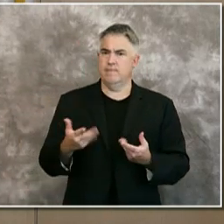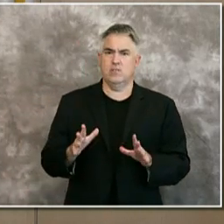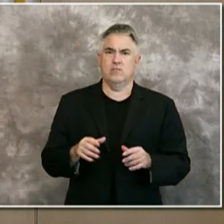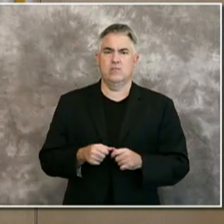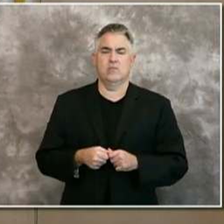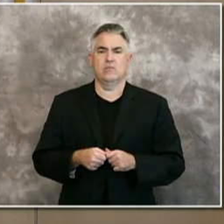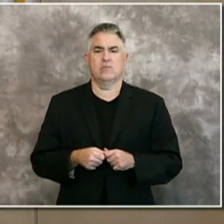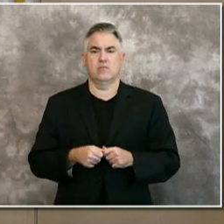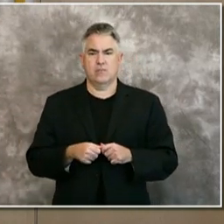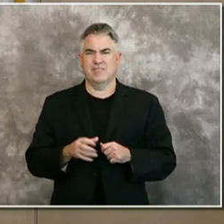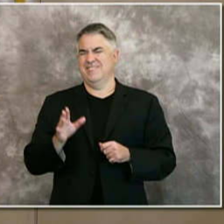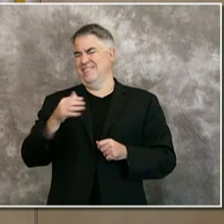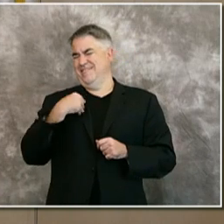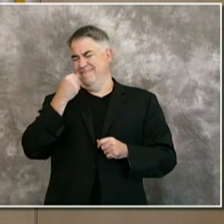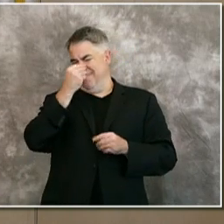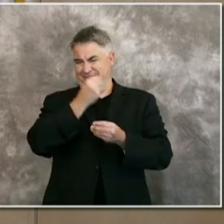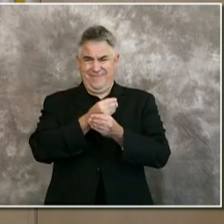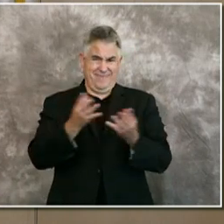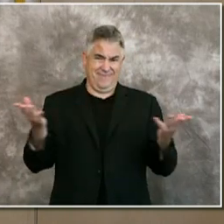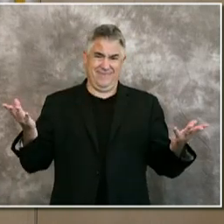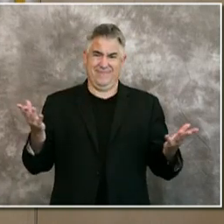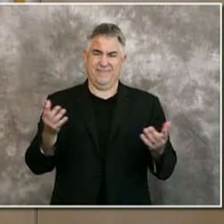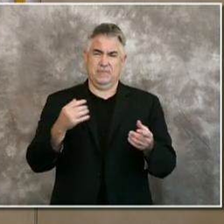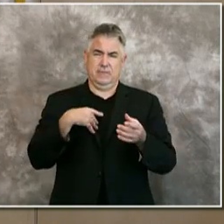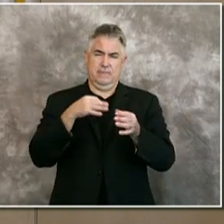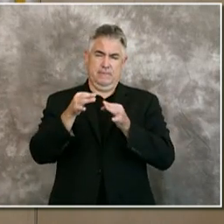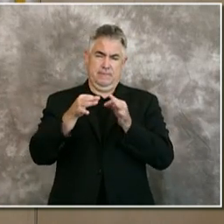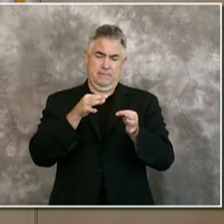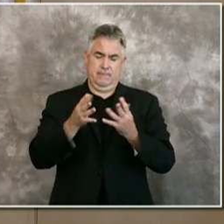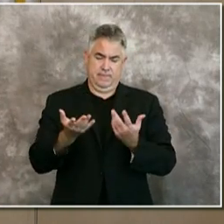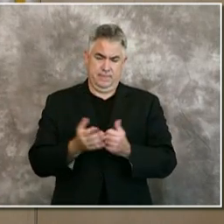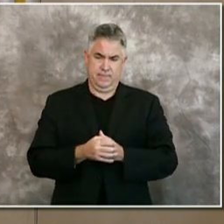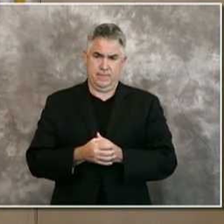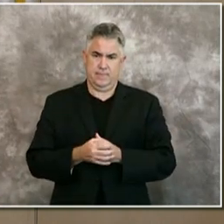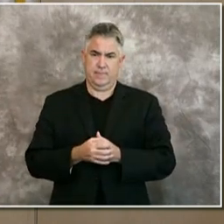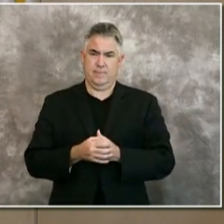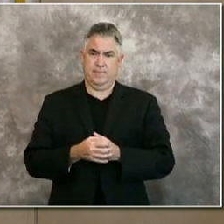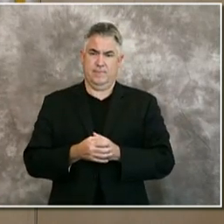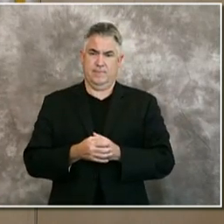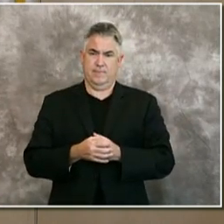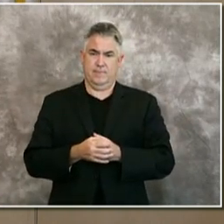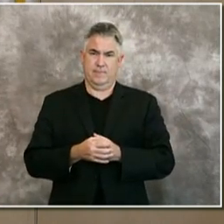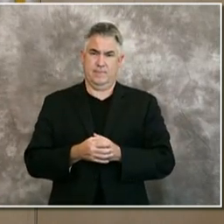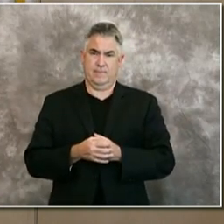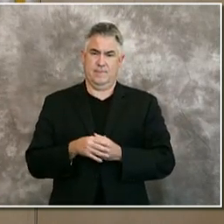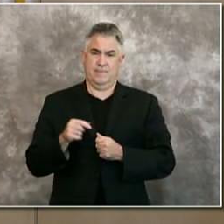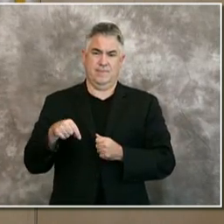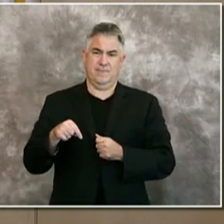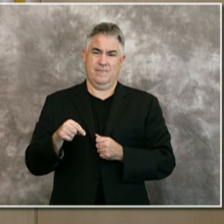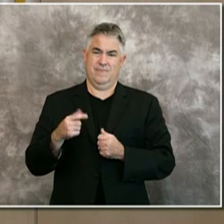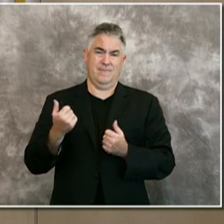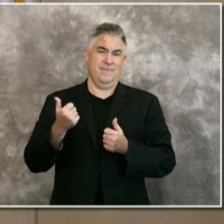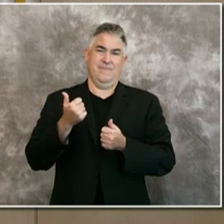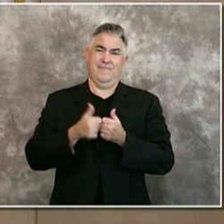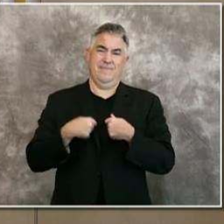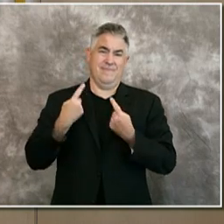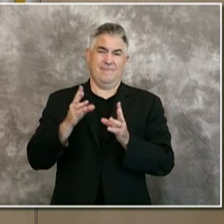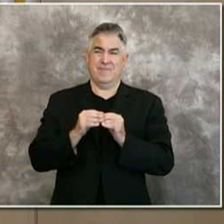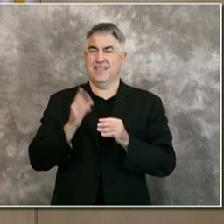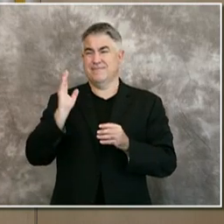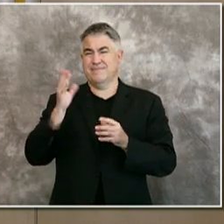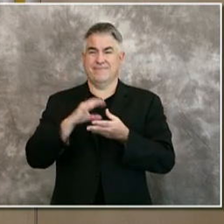to leave everyone with this last message. And I say this at every briefing, but I cannot